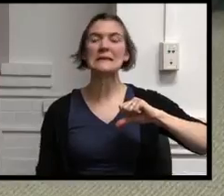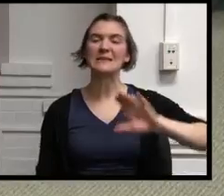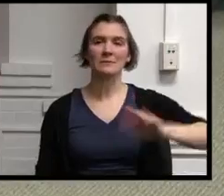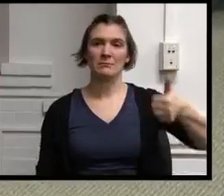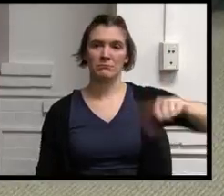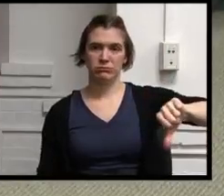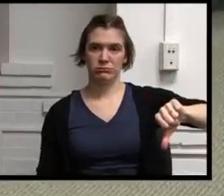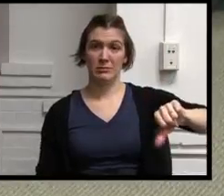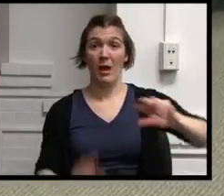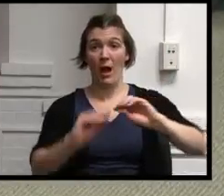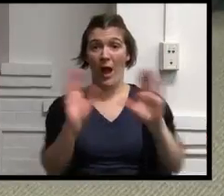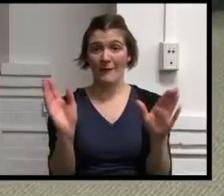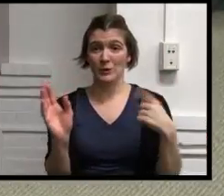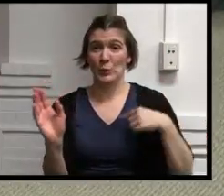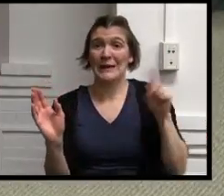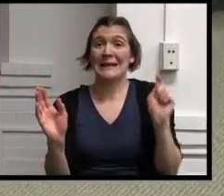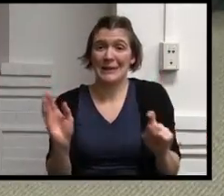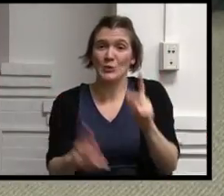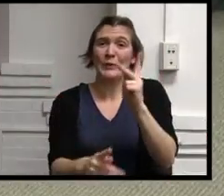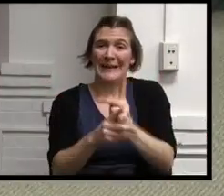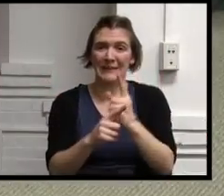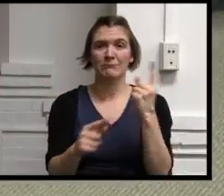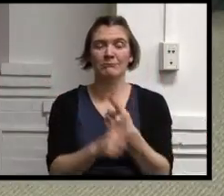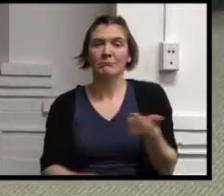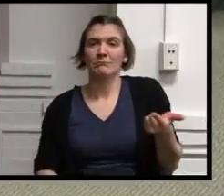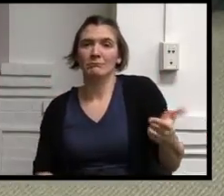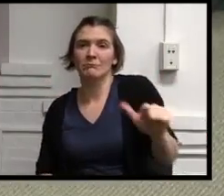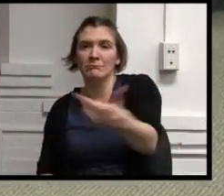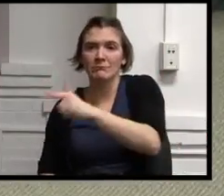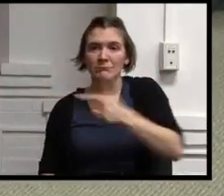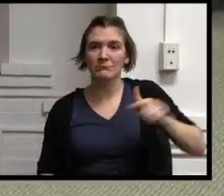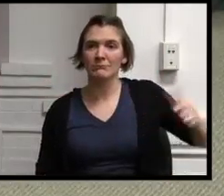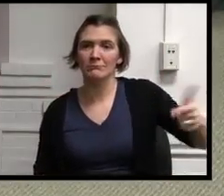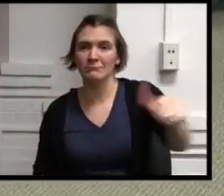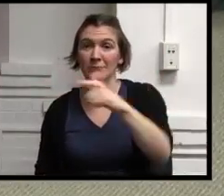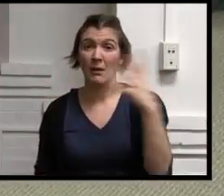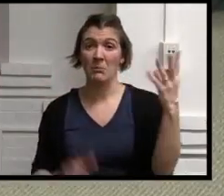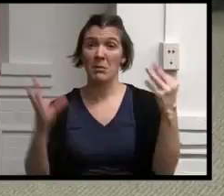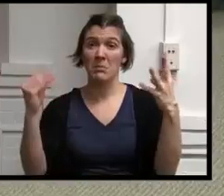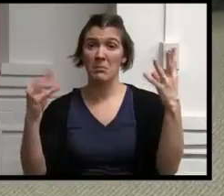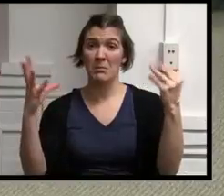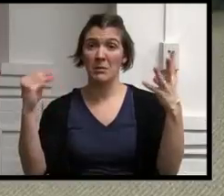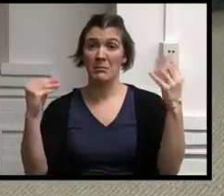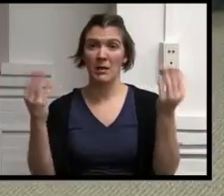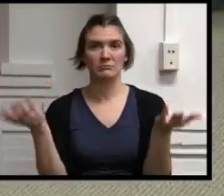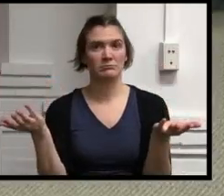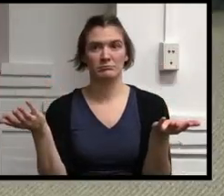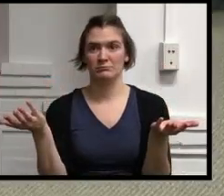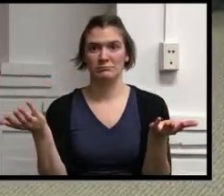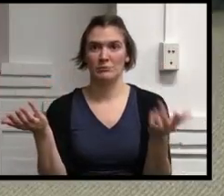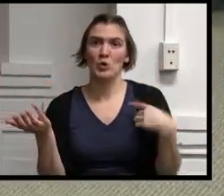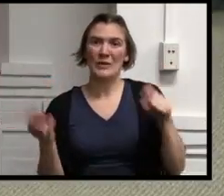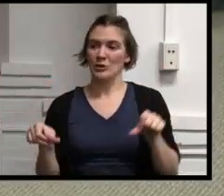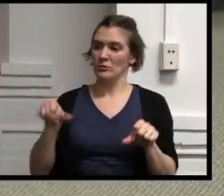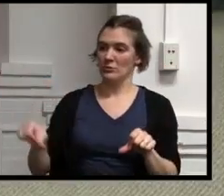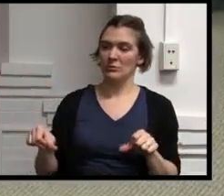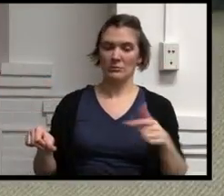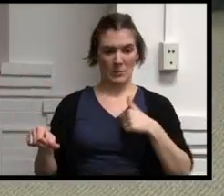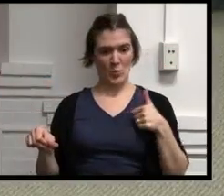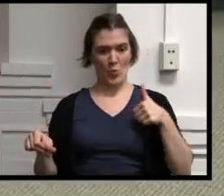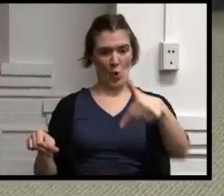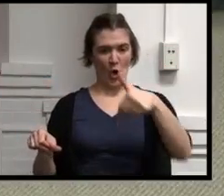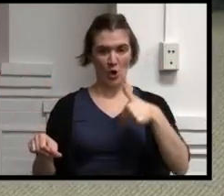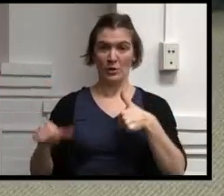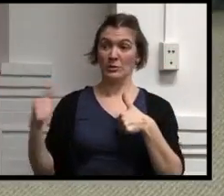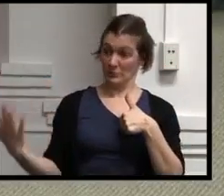and clearly people need to have the opportunity to ask for a walk signal with traffic